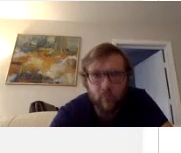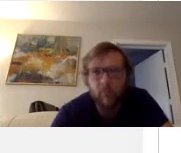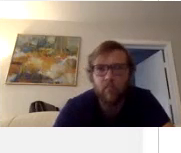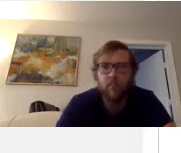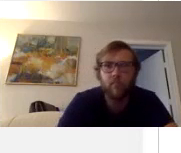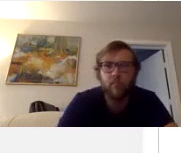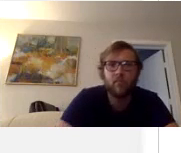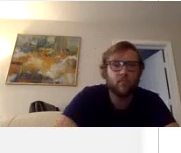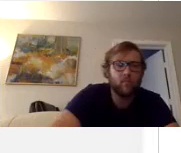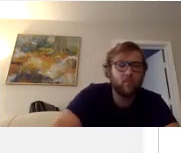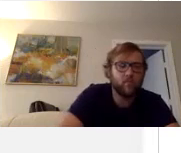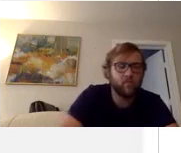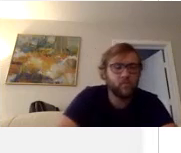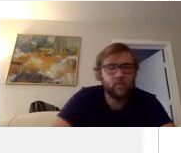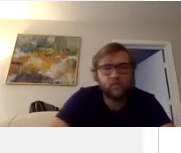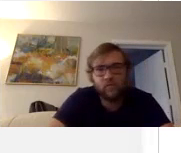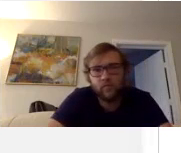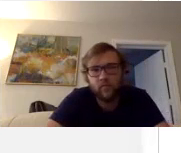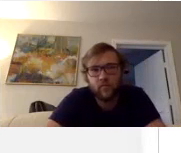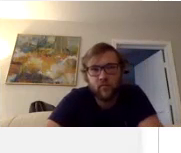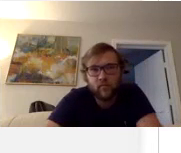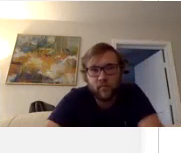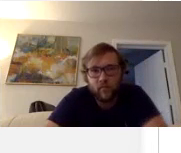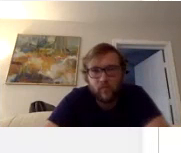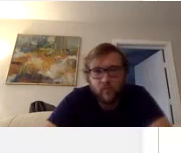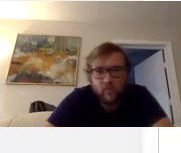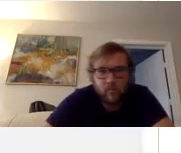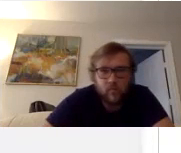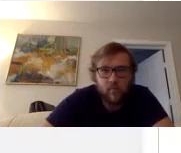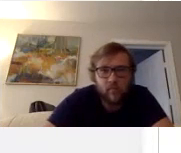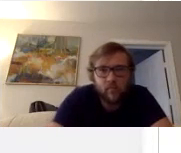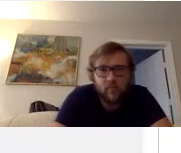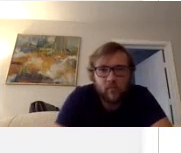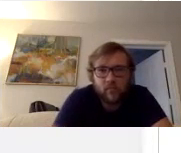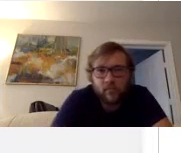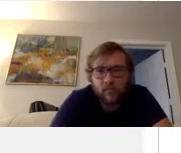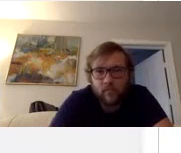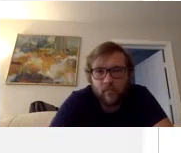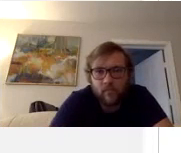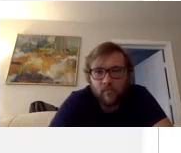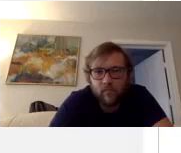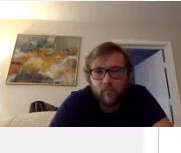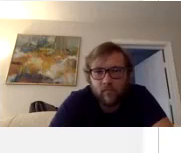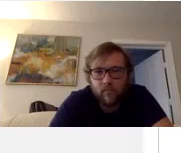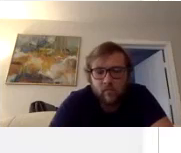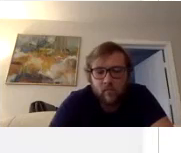store, they would have a distance of 3 kilometers.